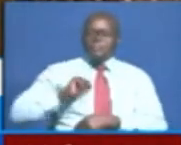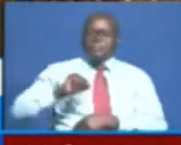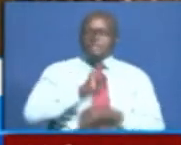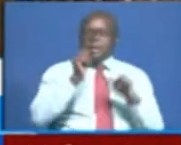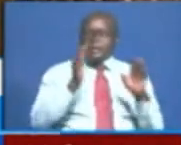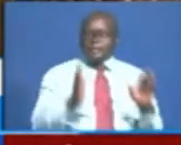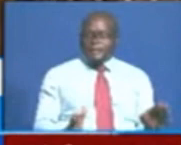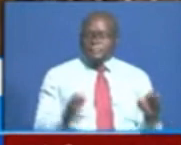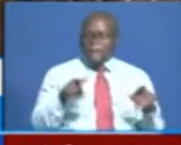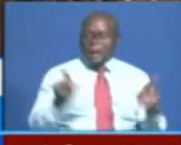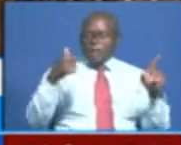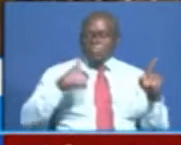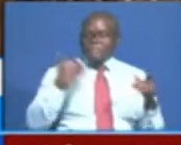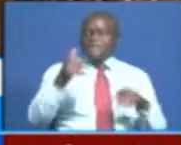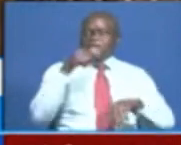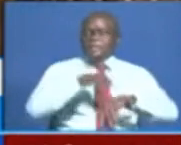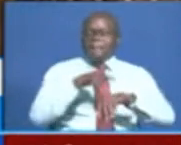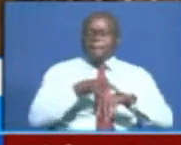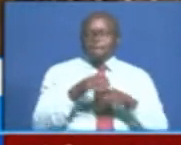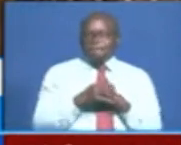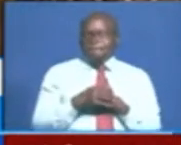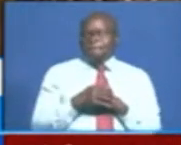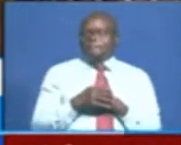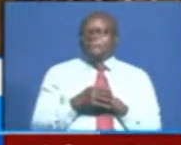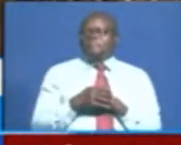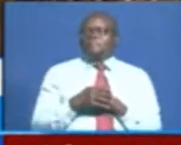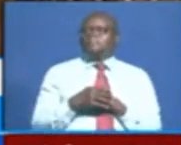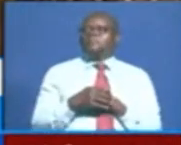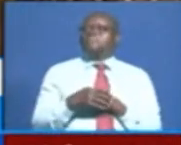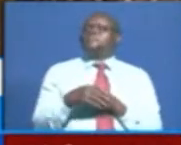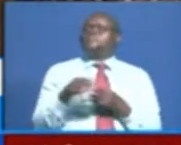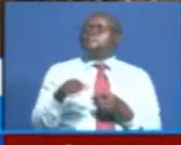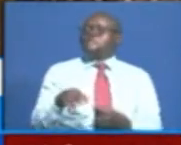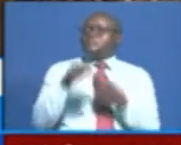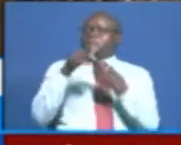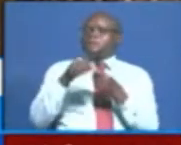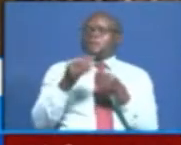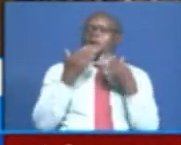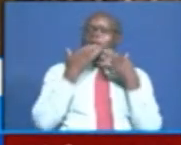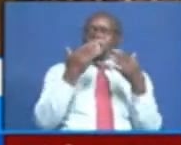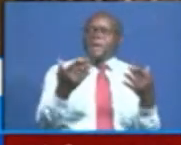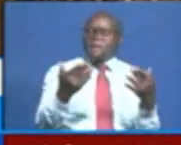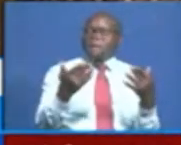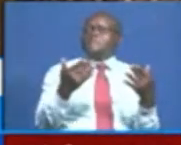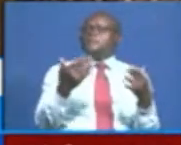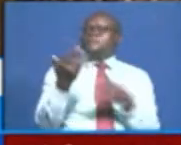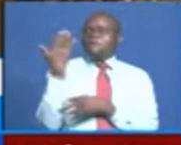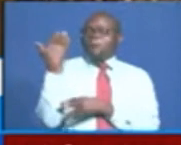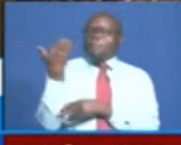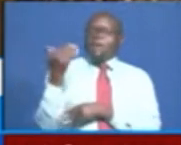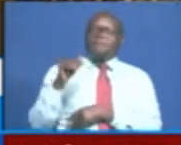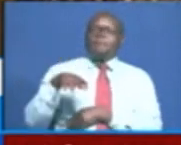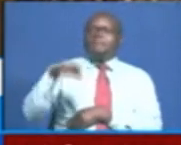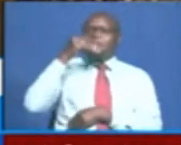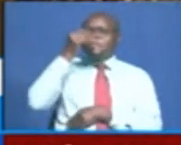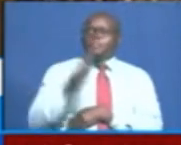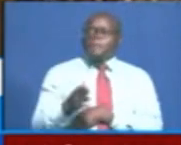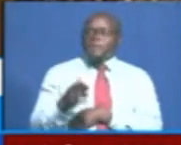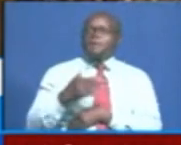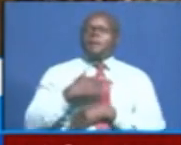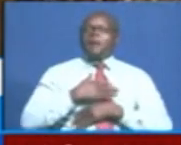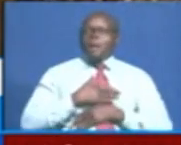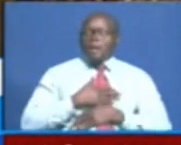permit me at this juncture to pay my singular special tribute to my immediate predecessor, the Right Honorable